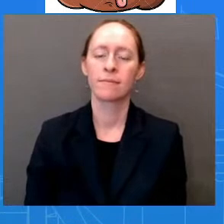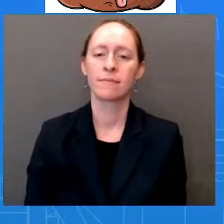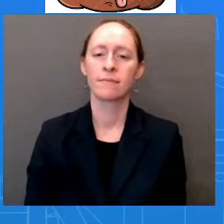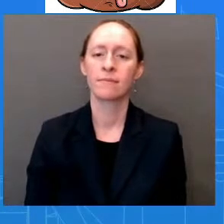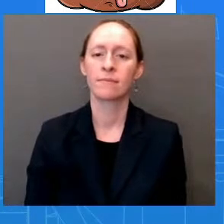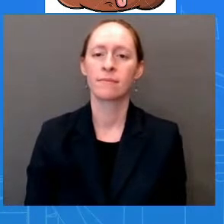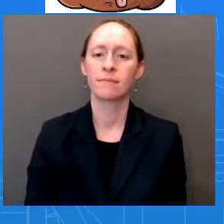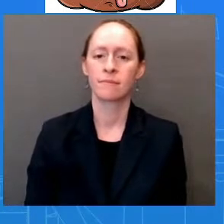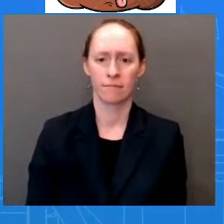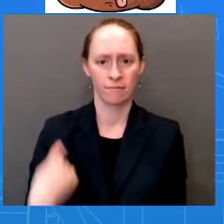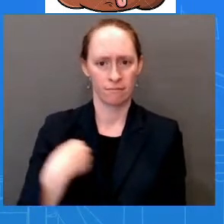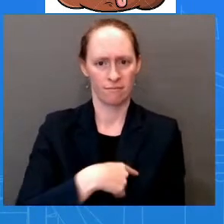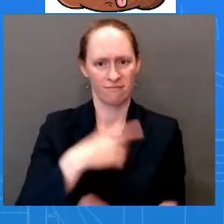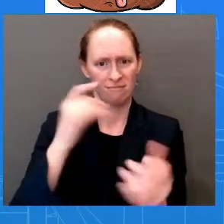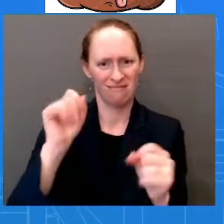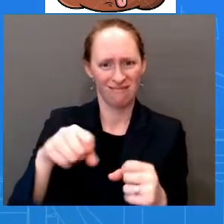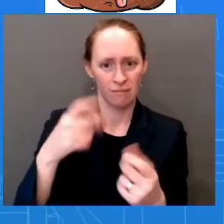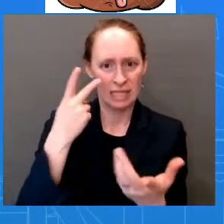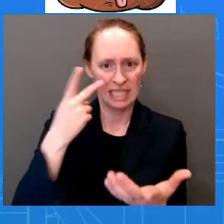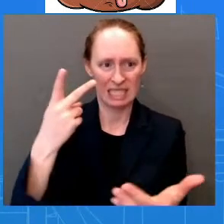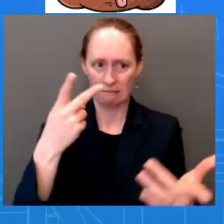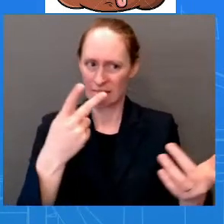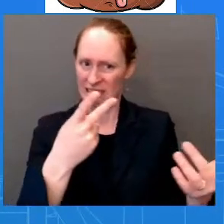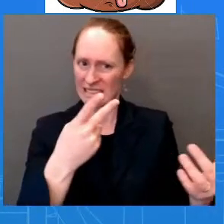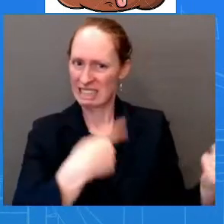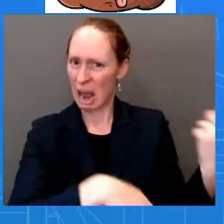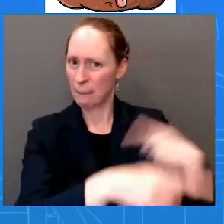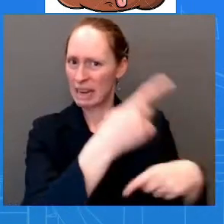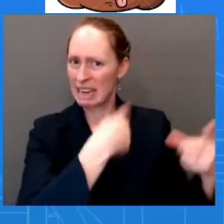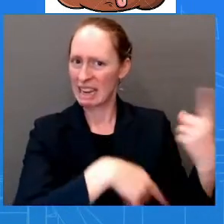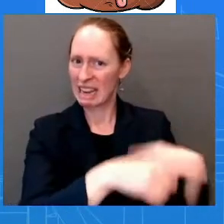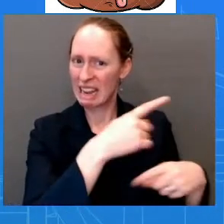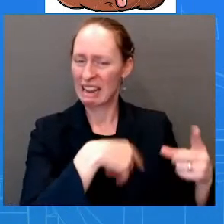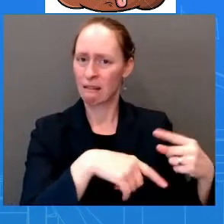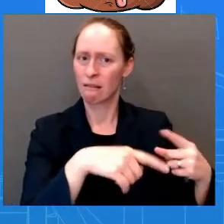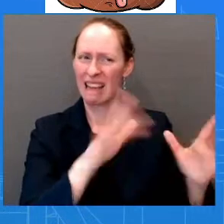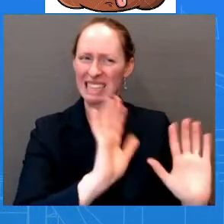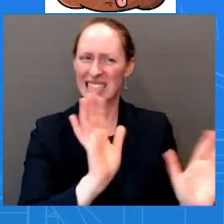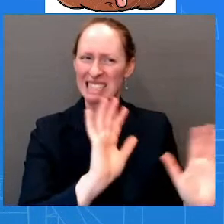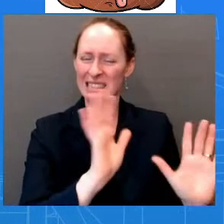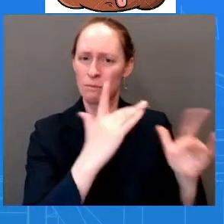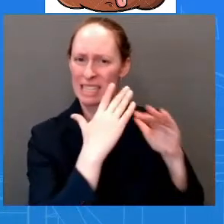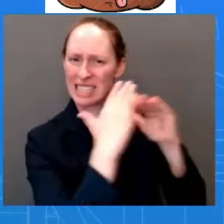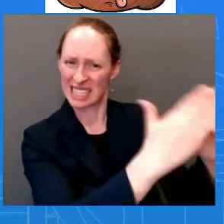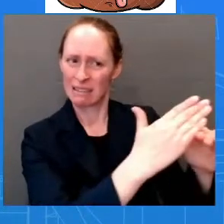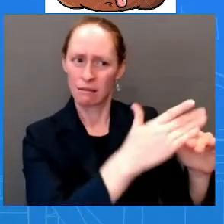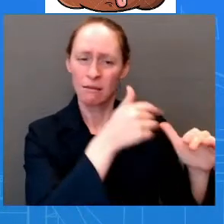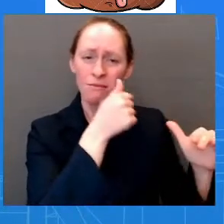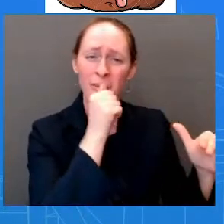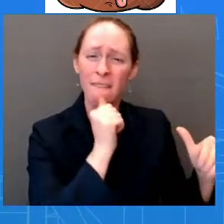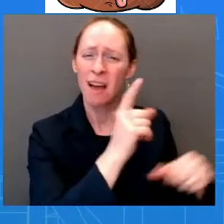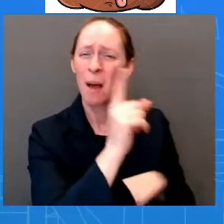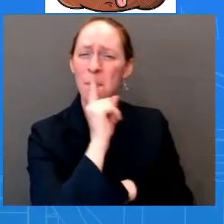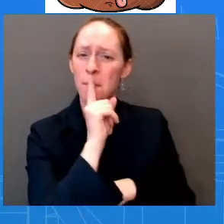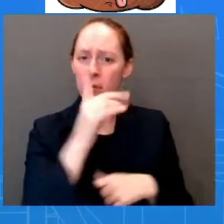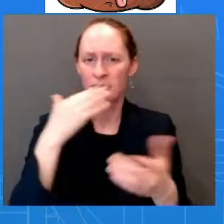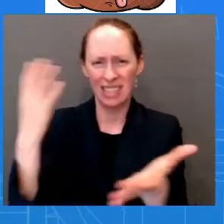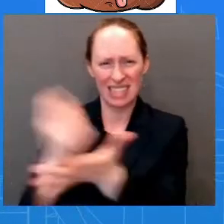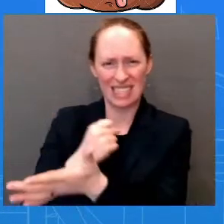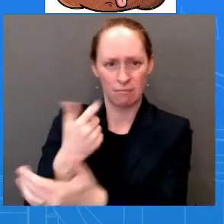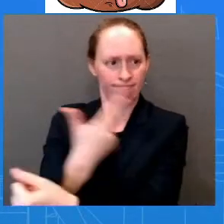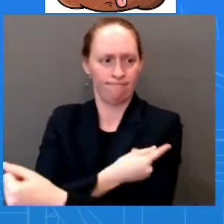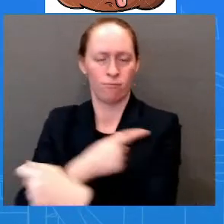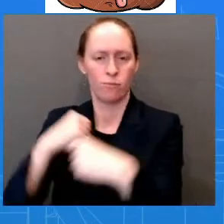use the interventions that we have. If you want to let nature take its course, we're ultimately going to get there, but we're going to lose a lot more people than we need